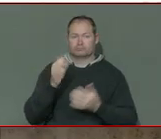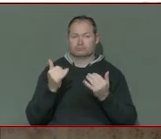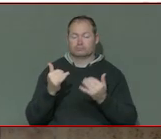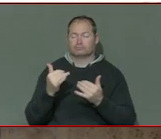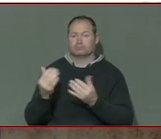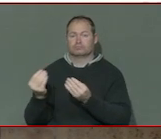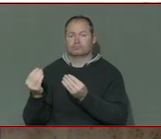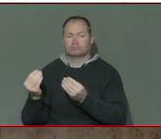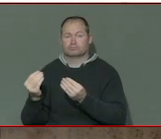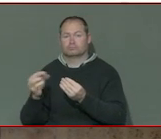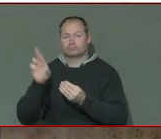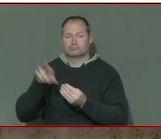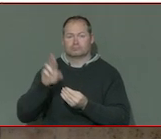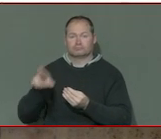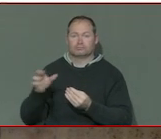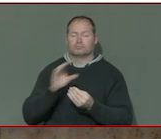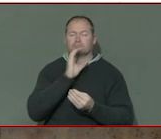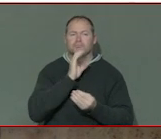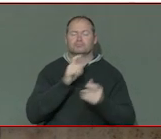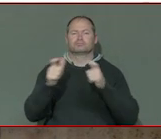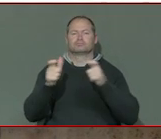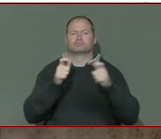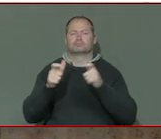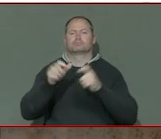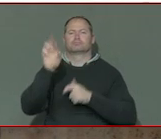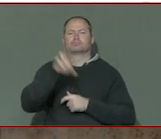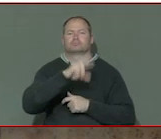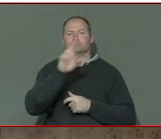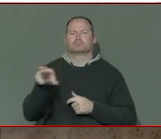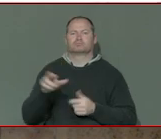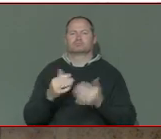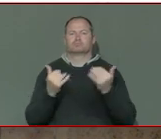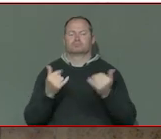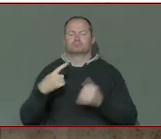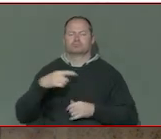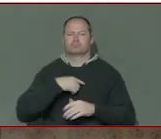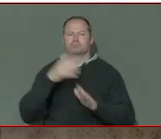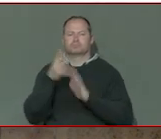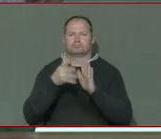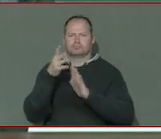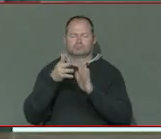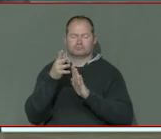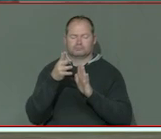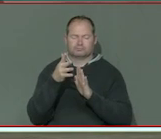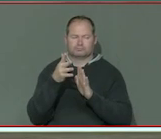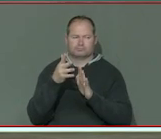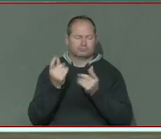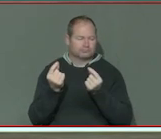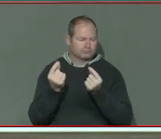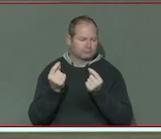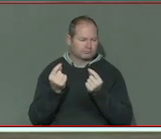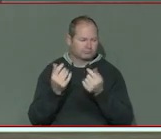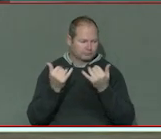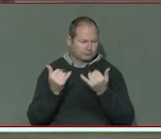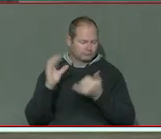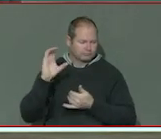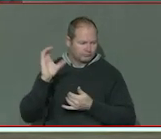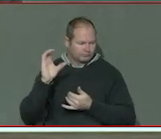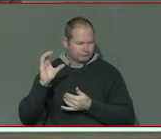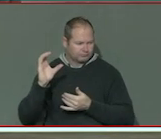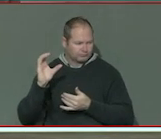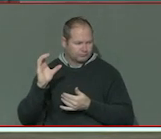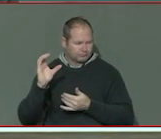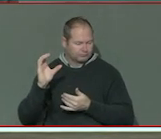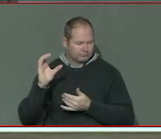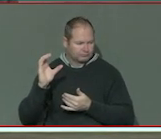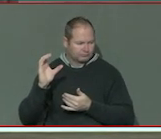total, so my control will be wrong. Okay, now we must think carefully. A creditors journal, it increases